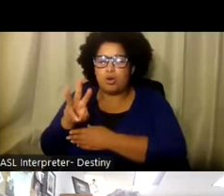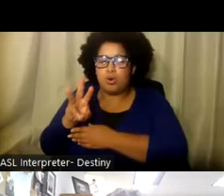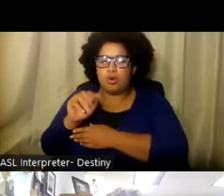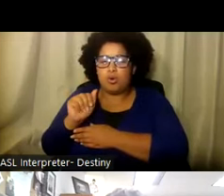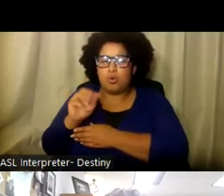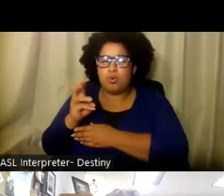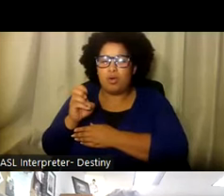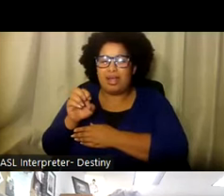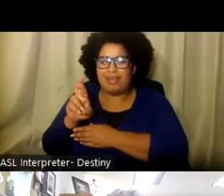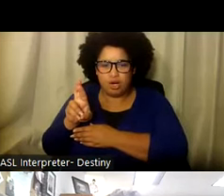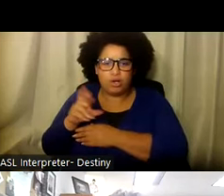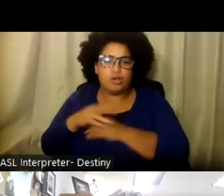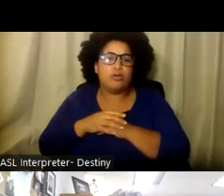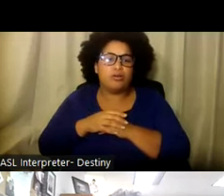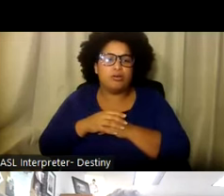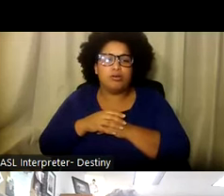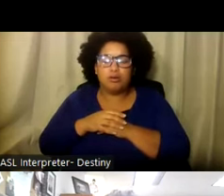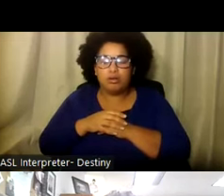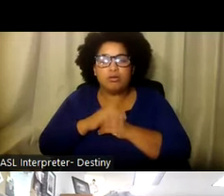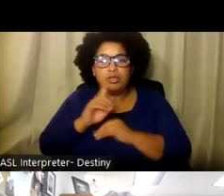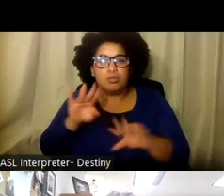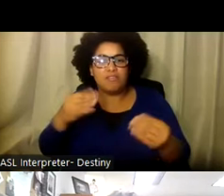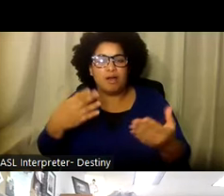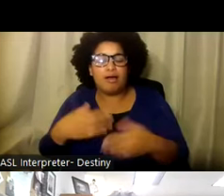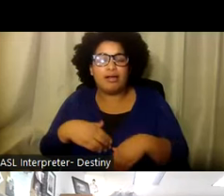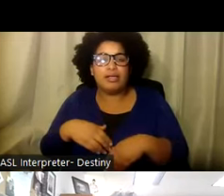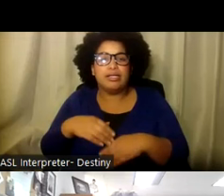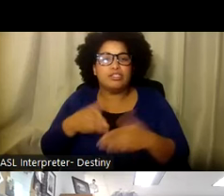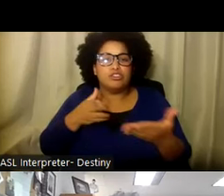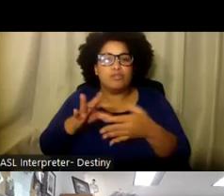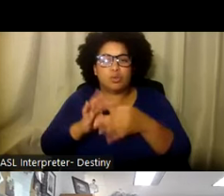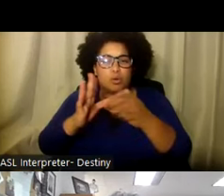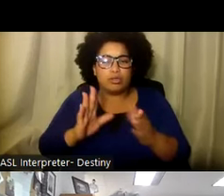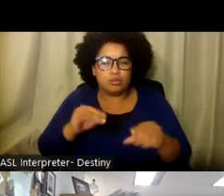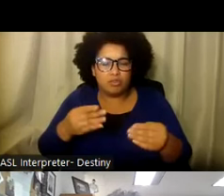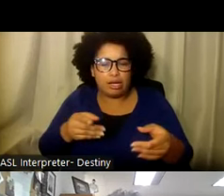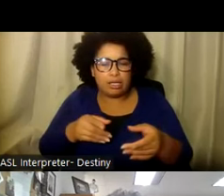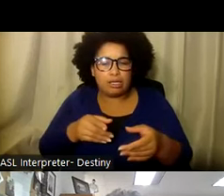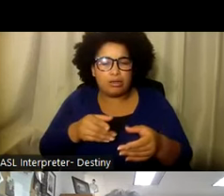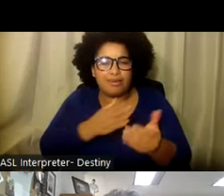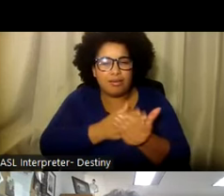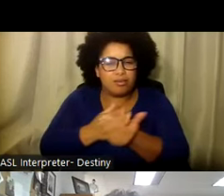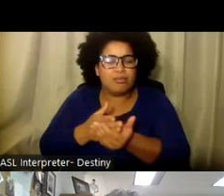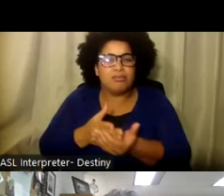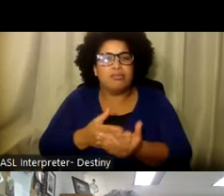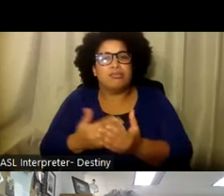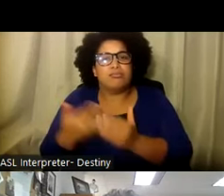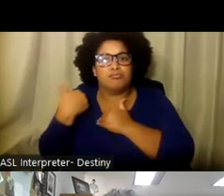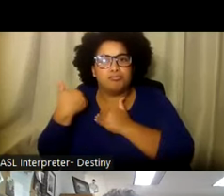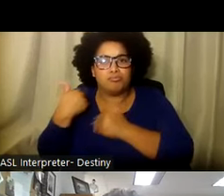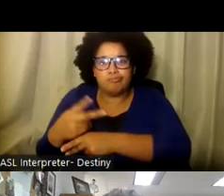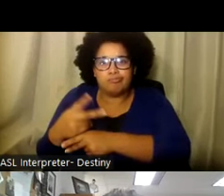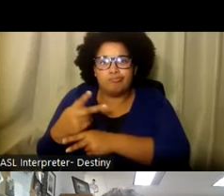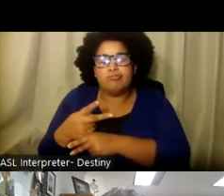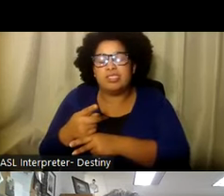do with giving service coordinators the caseloads that are manageable so that they can do the work that they